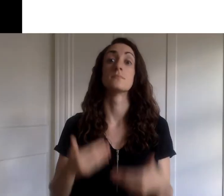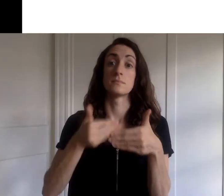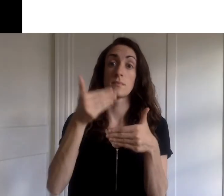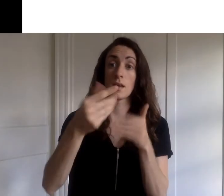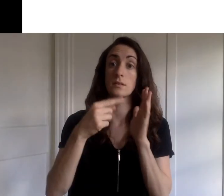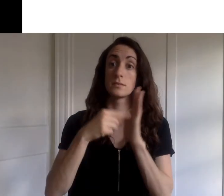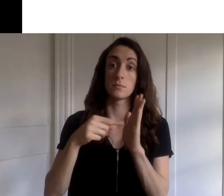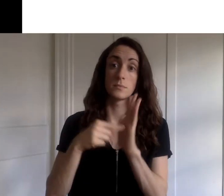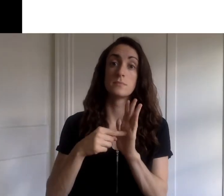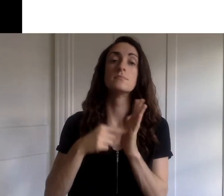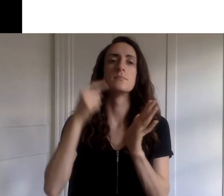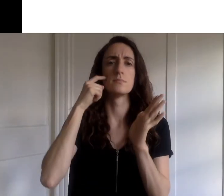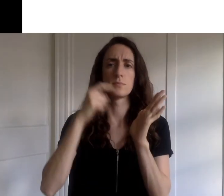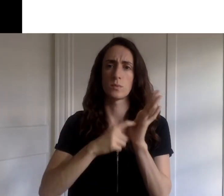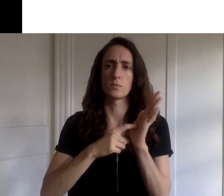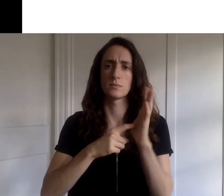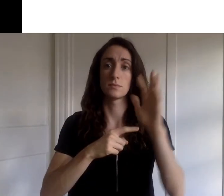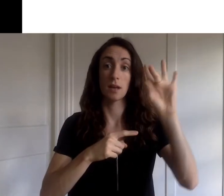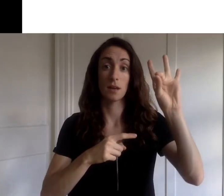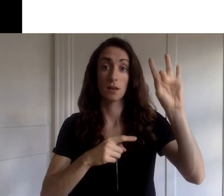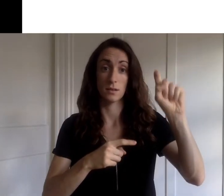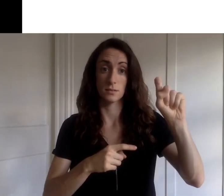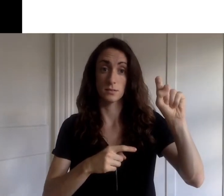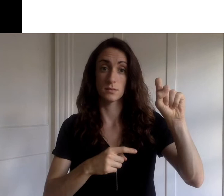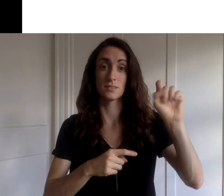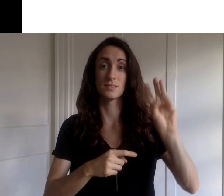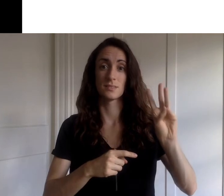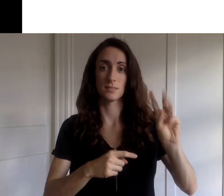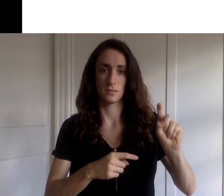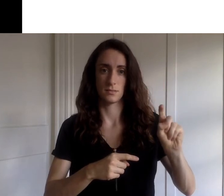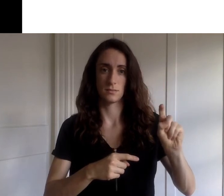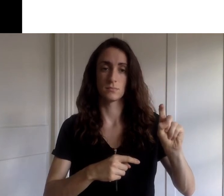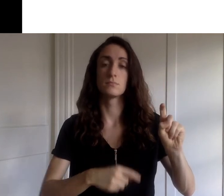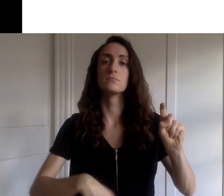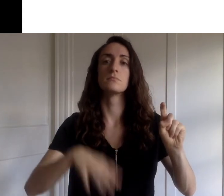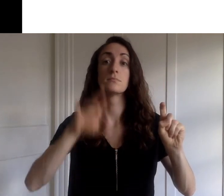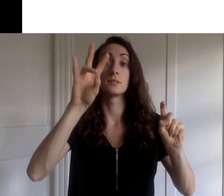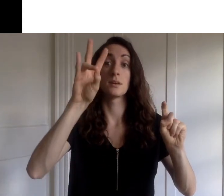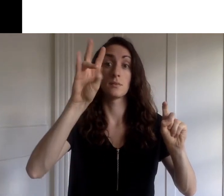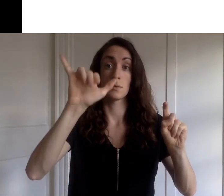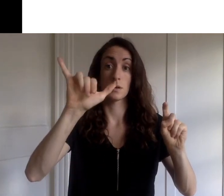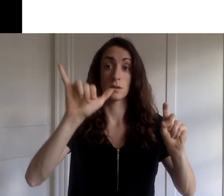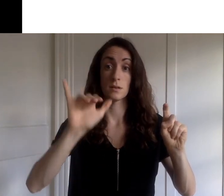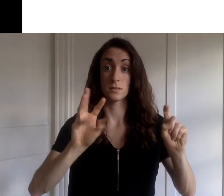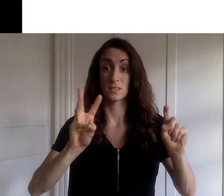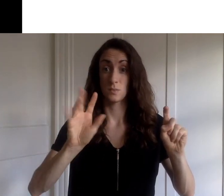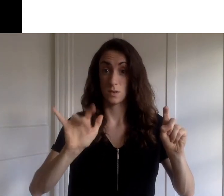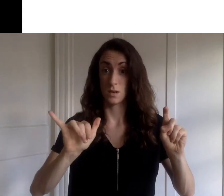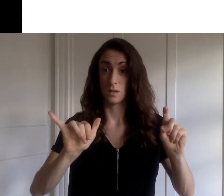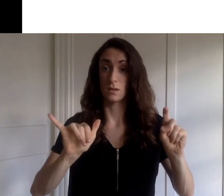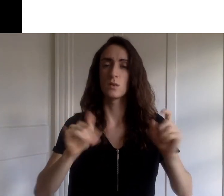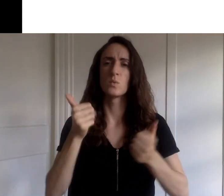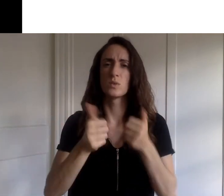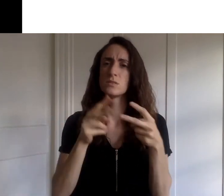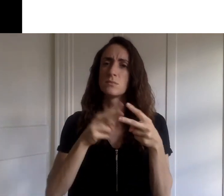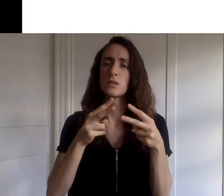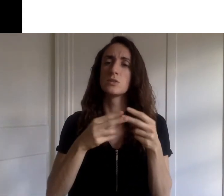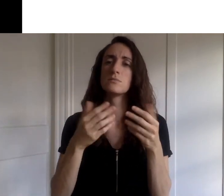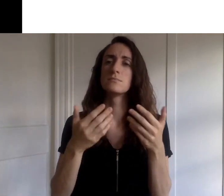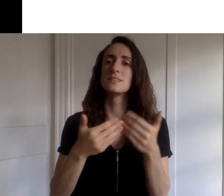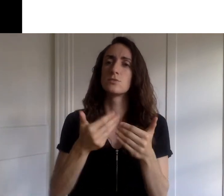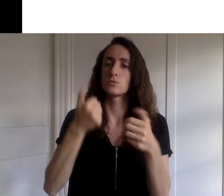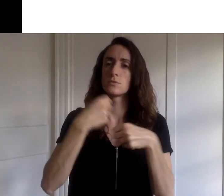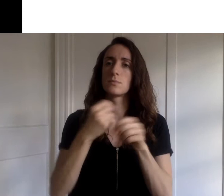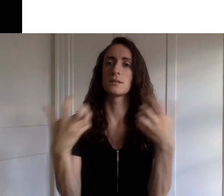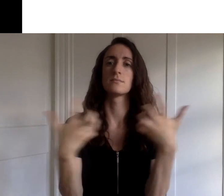So in this example, notice that we have 8x and 6x, and then we have 7y and 6y. So which of those